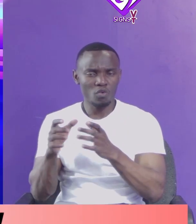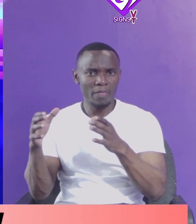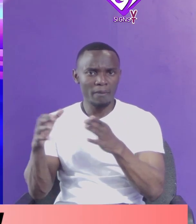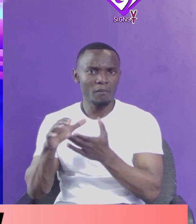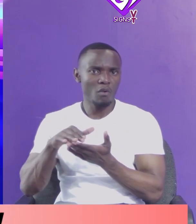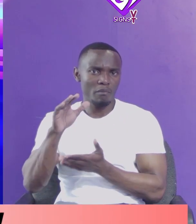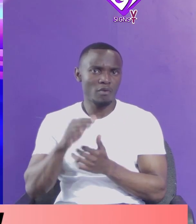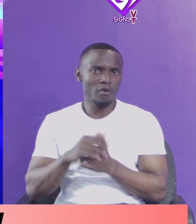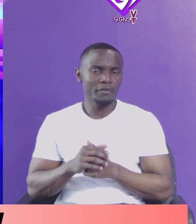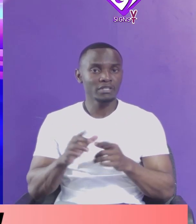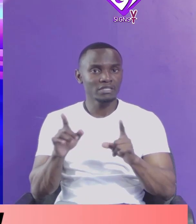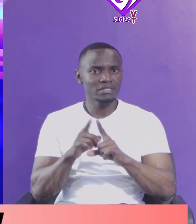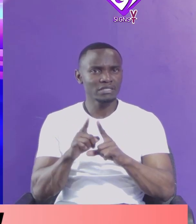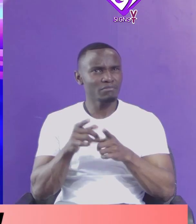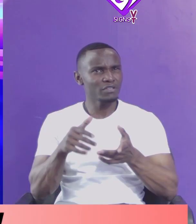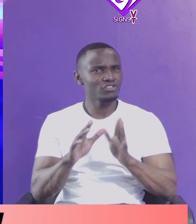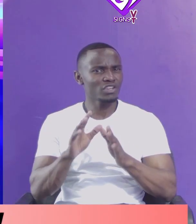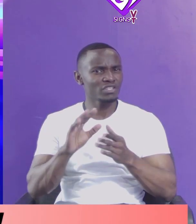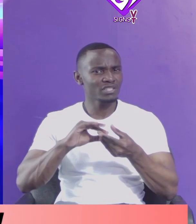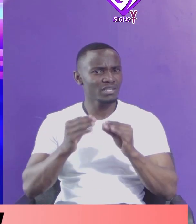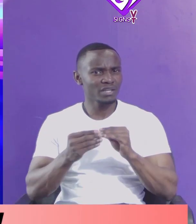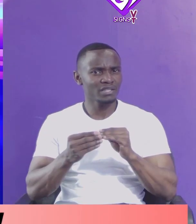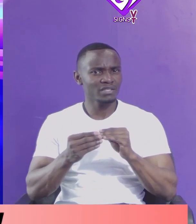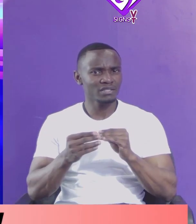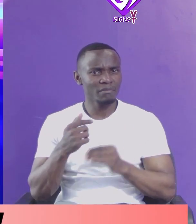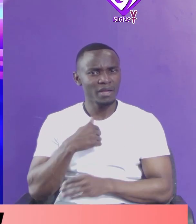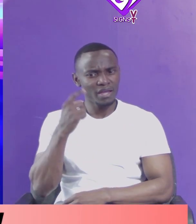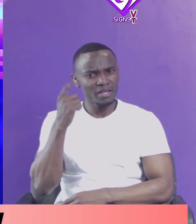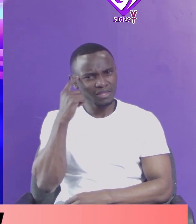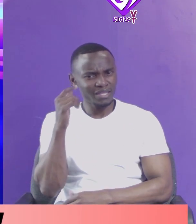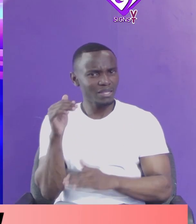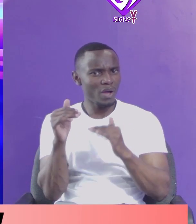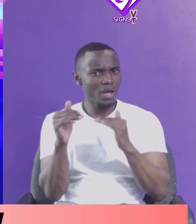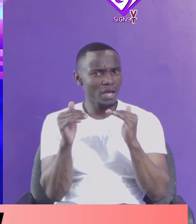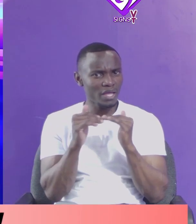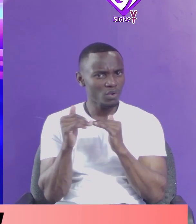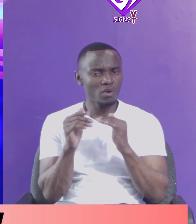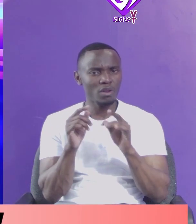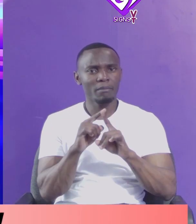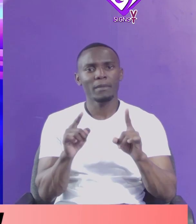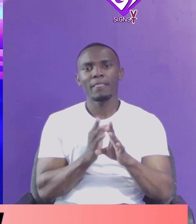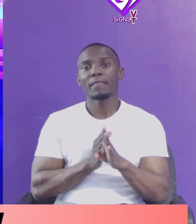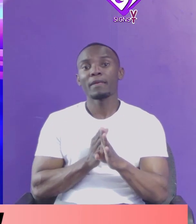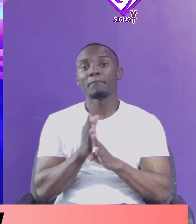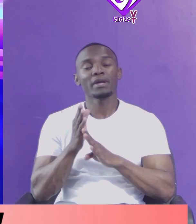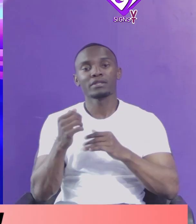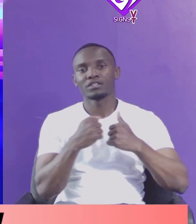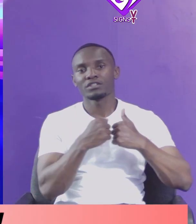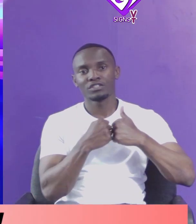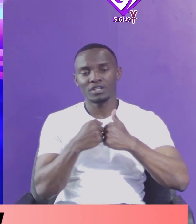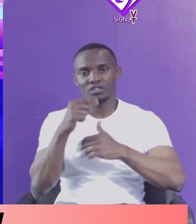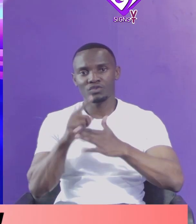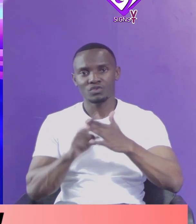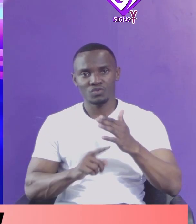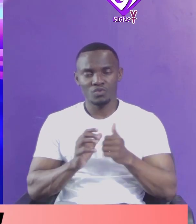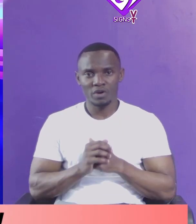the number of chances created. I think they kind of almost at par. Right. But I think the main challenge they actually